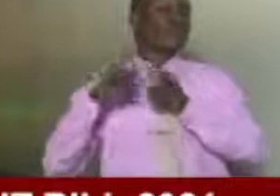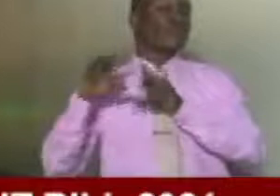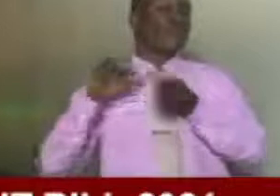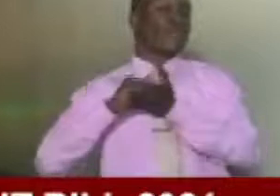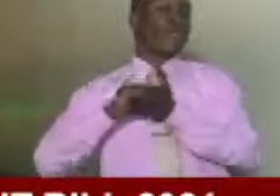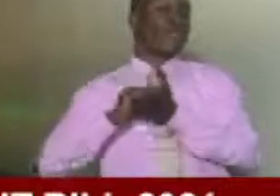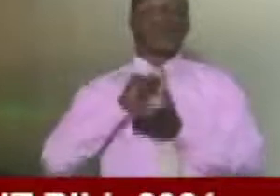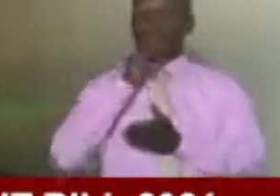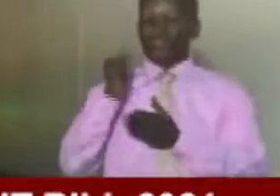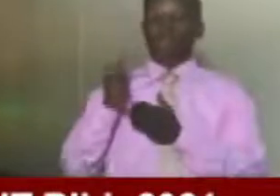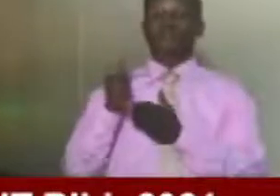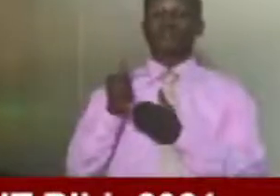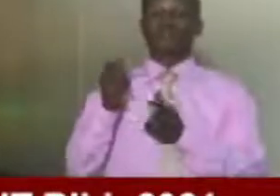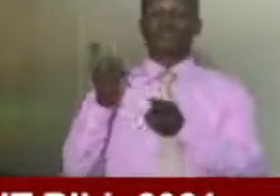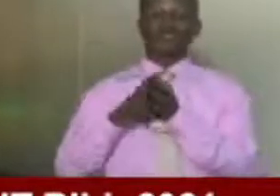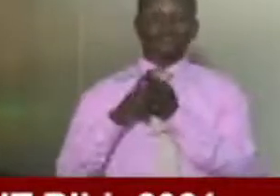not to override